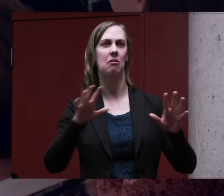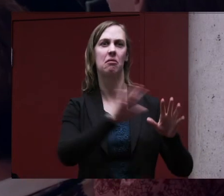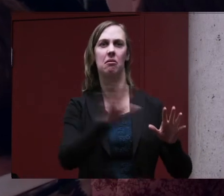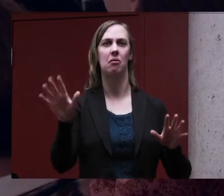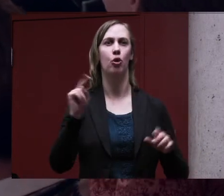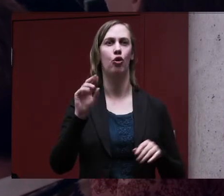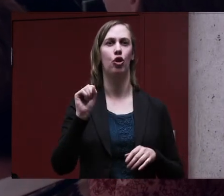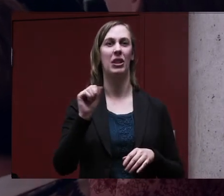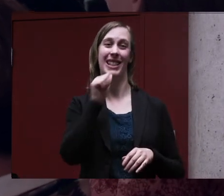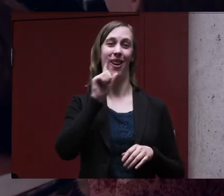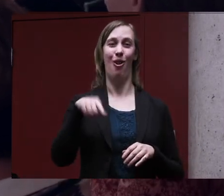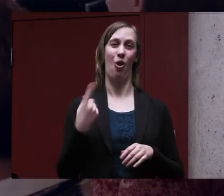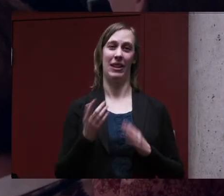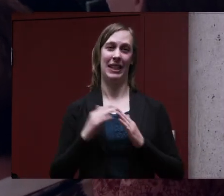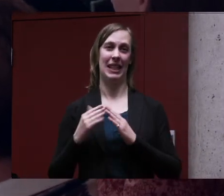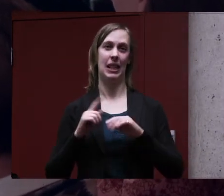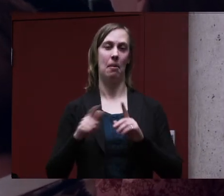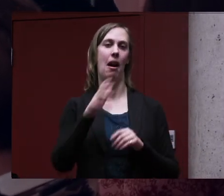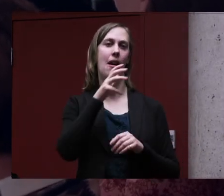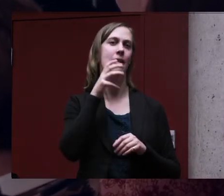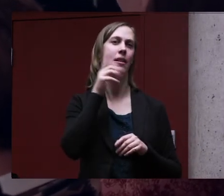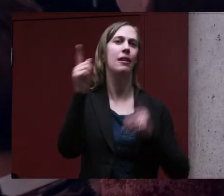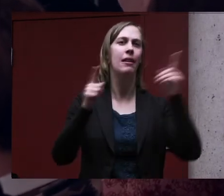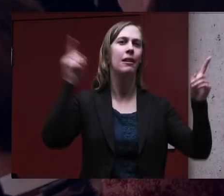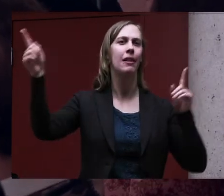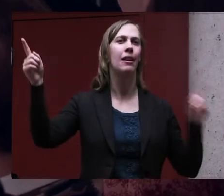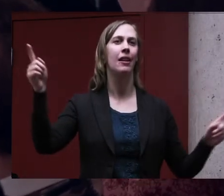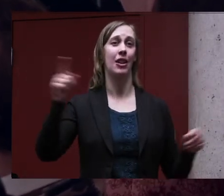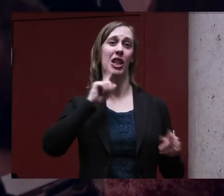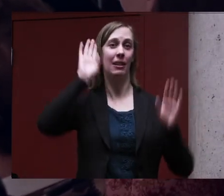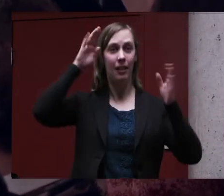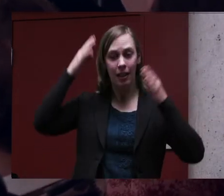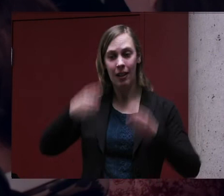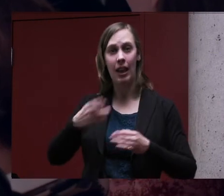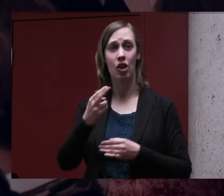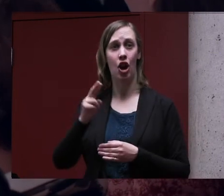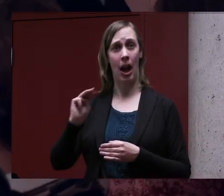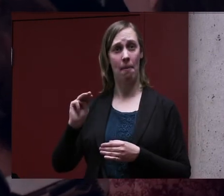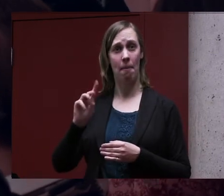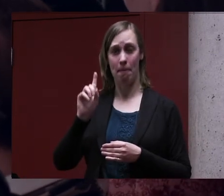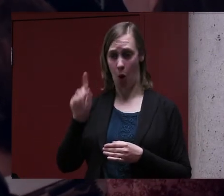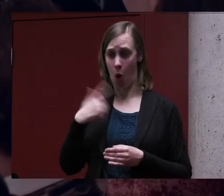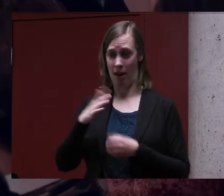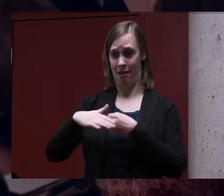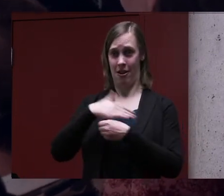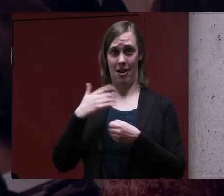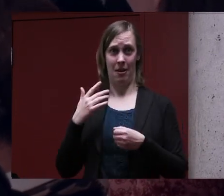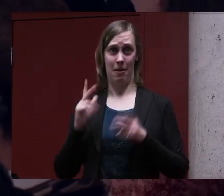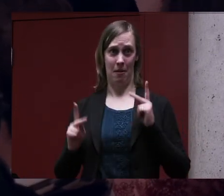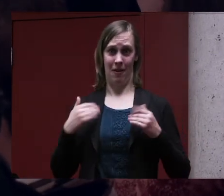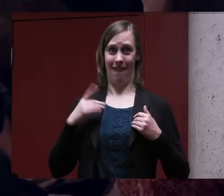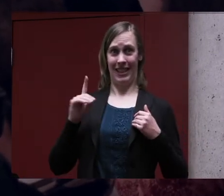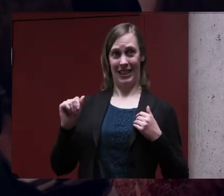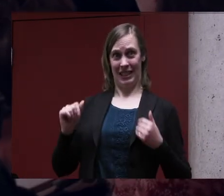urban areas as well as rural areas, because the HRM isn't the only place that severely physically disabled people live.